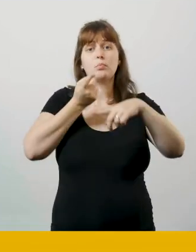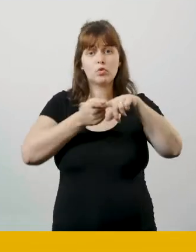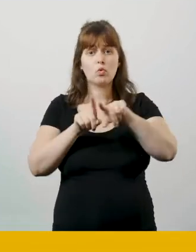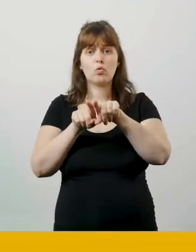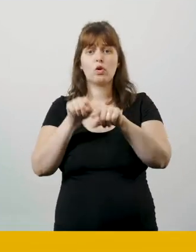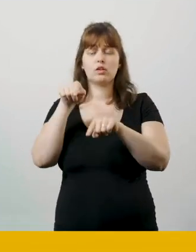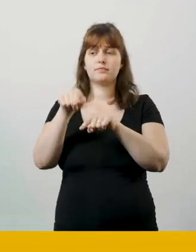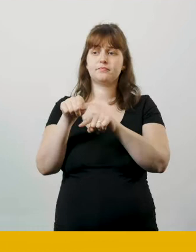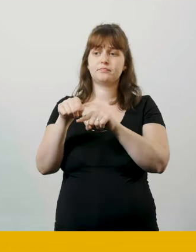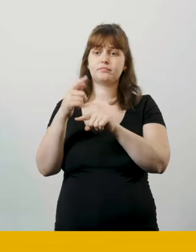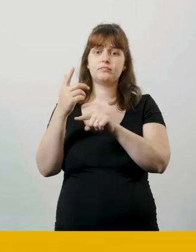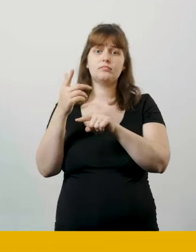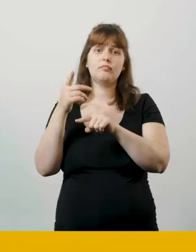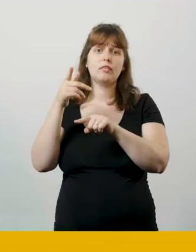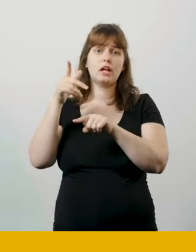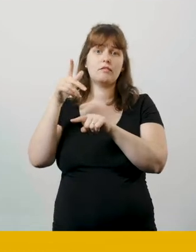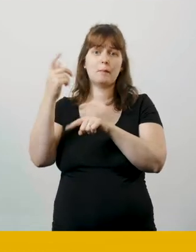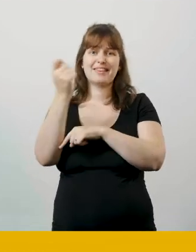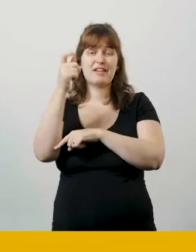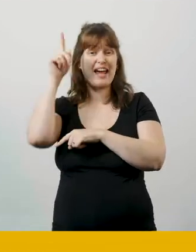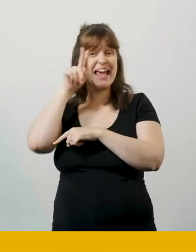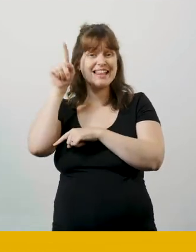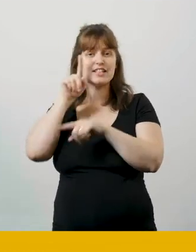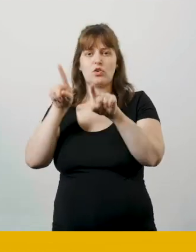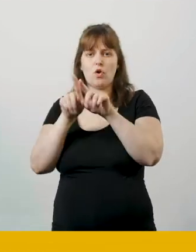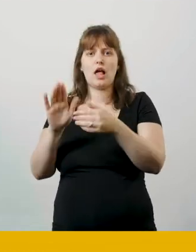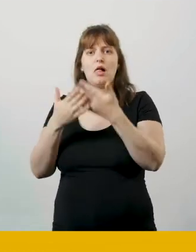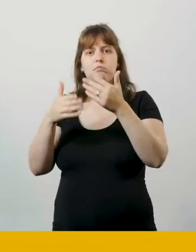helps the development of ethical businesses.